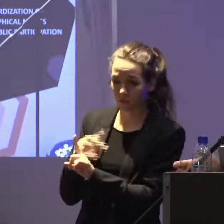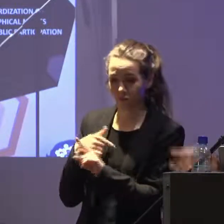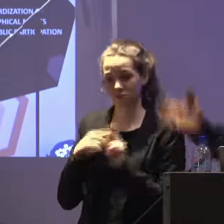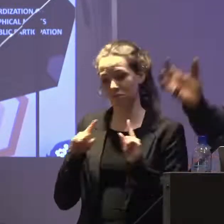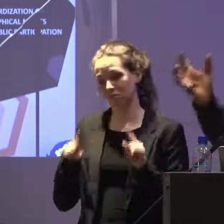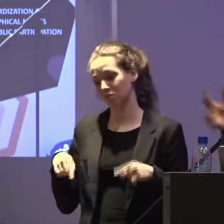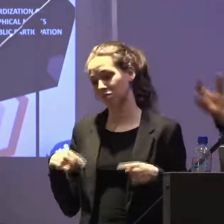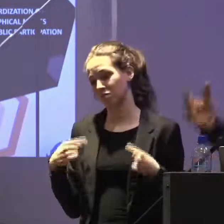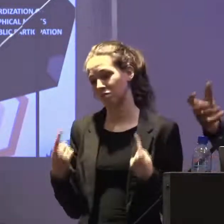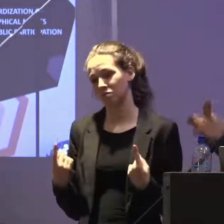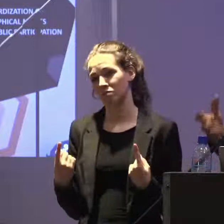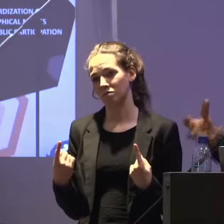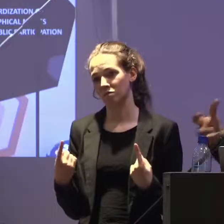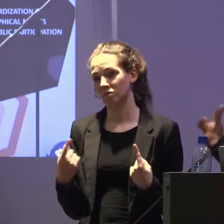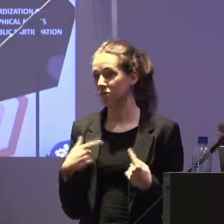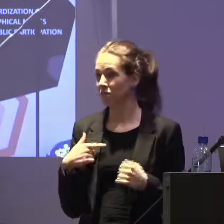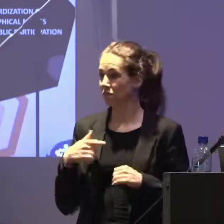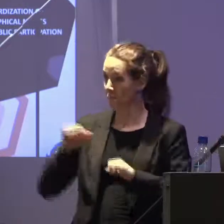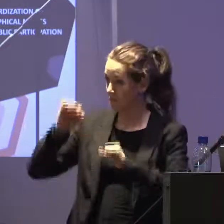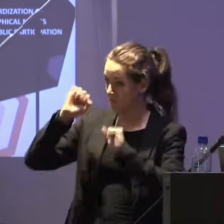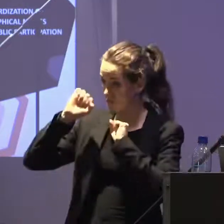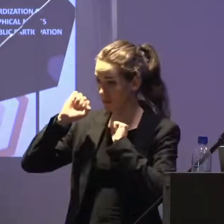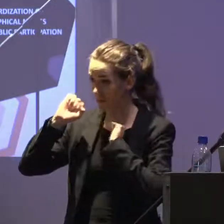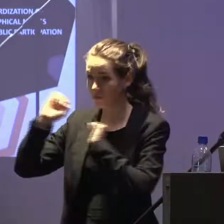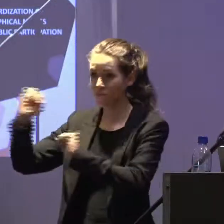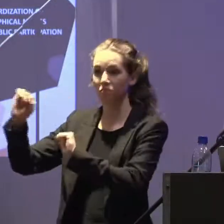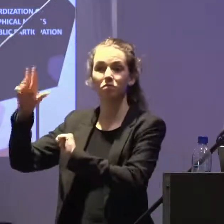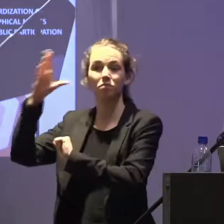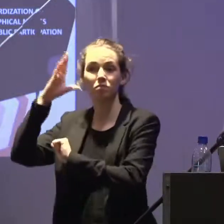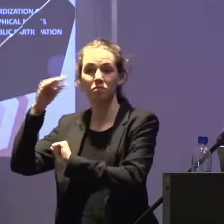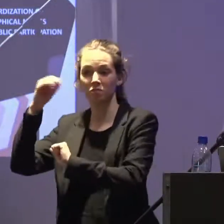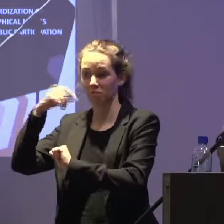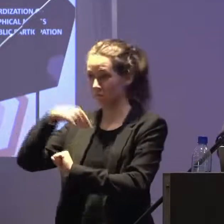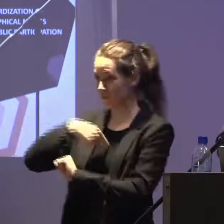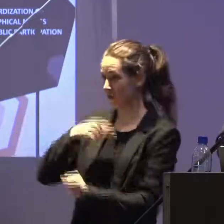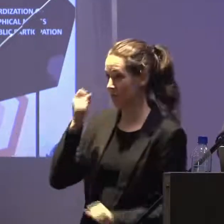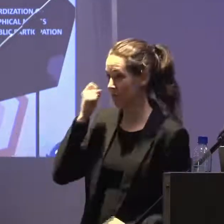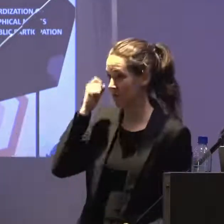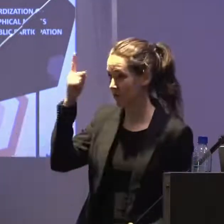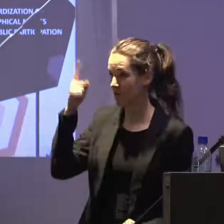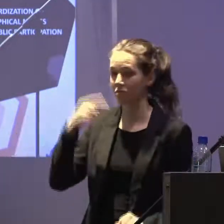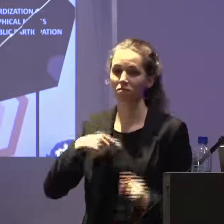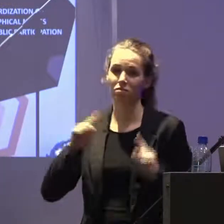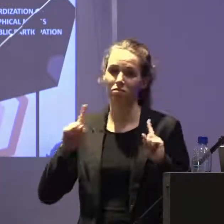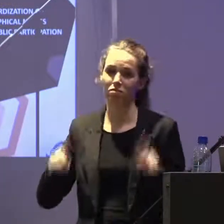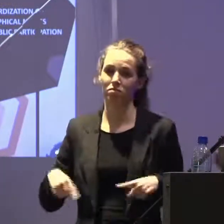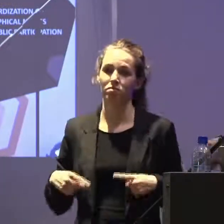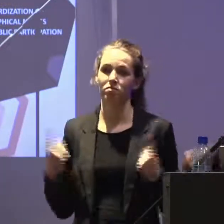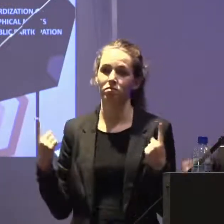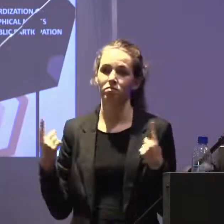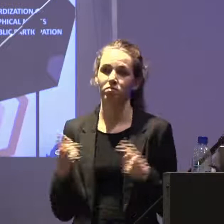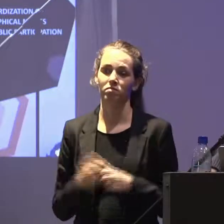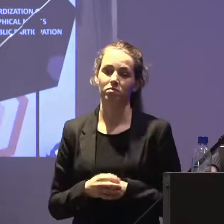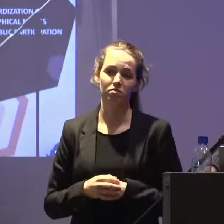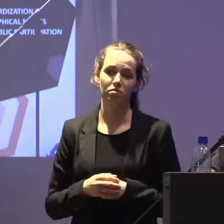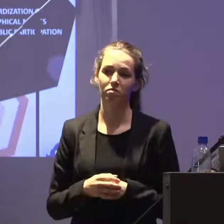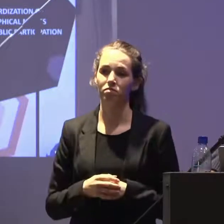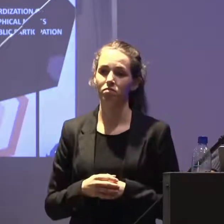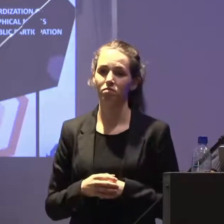The shoes that they are wearing, which are pinching their feet, are not the same shoes as the ones that I'm